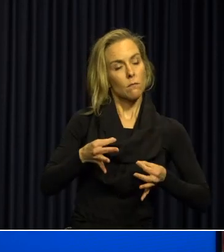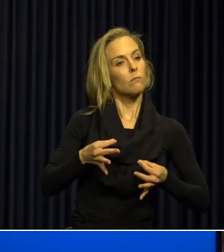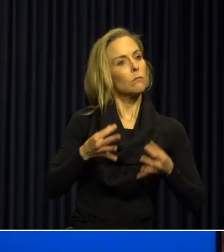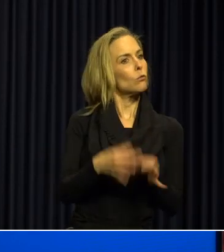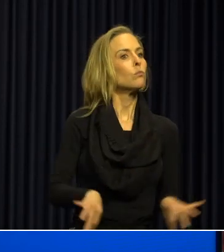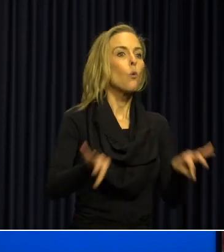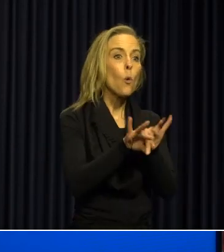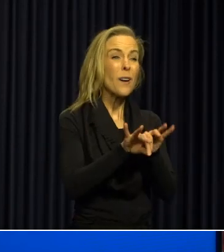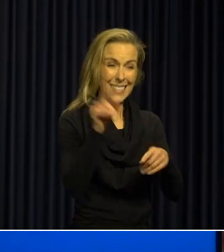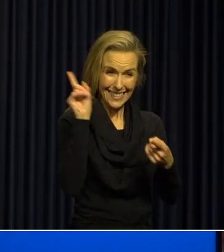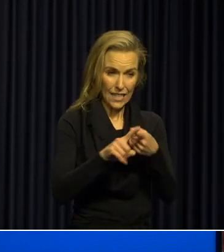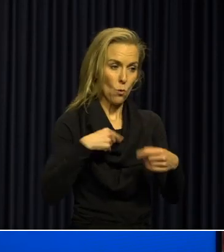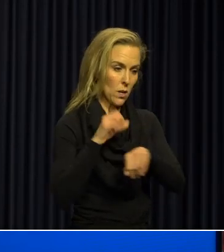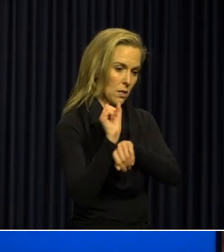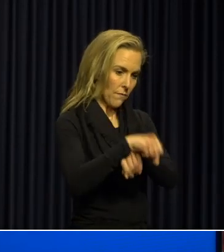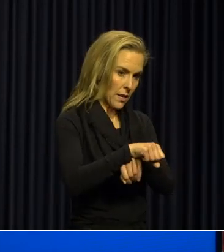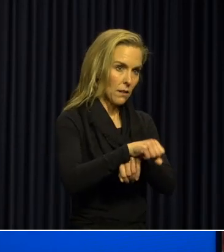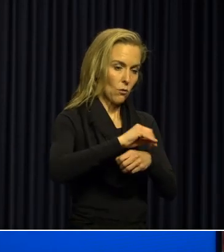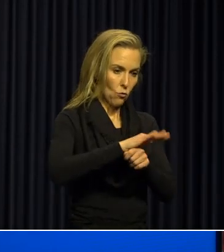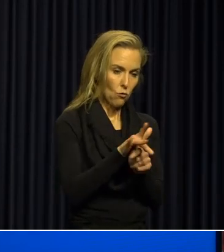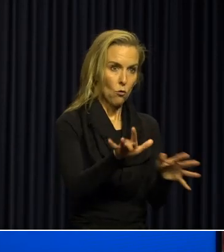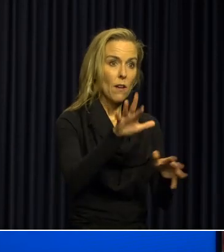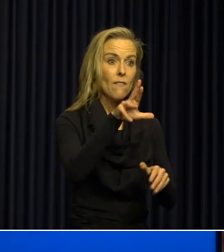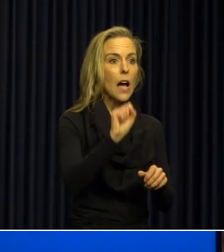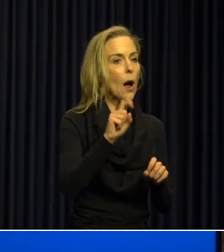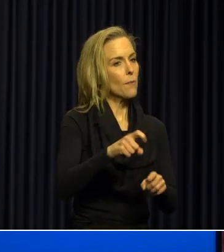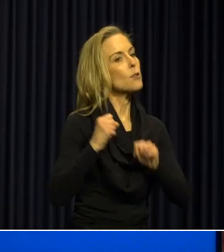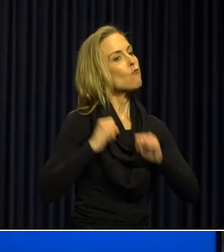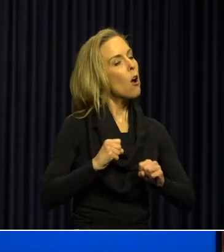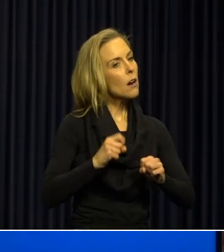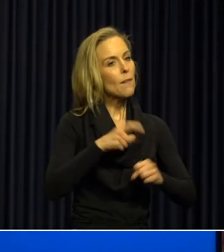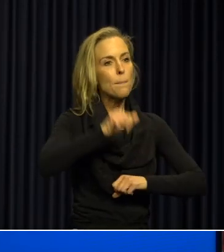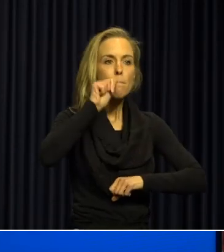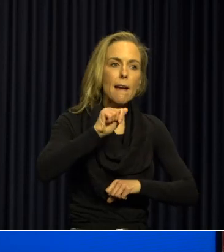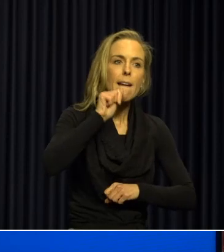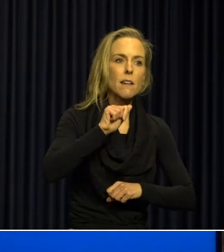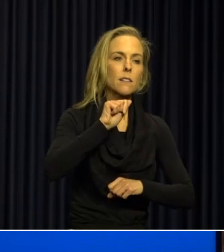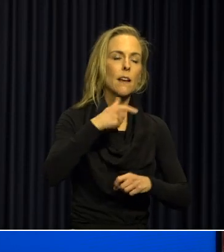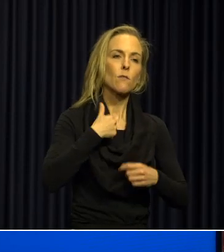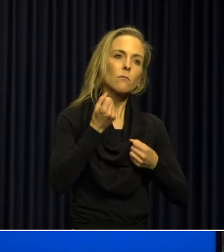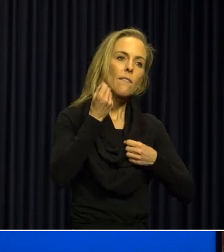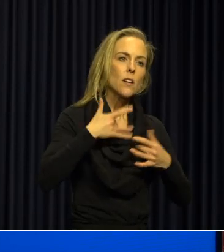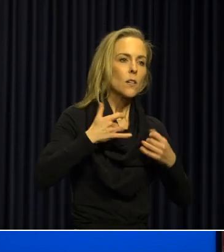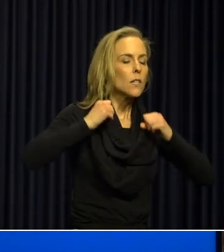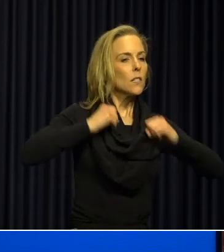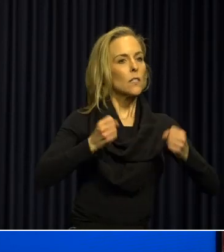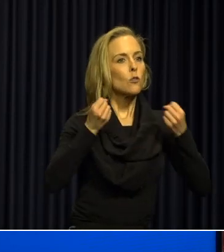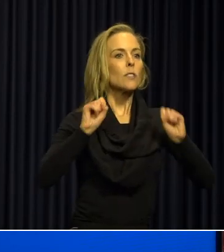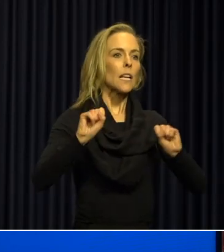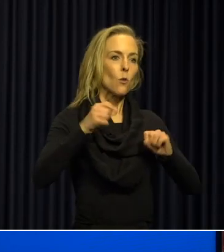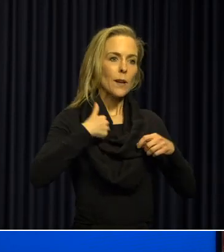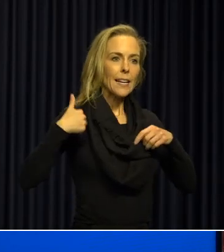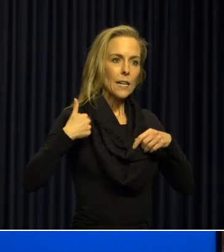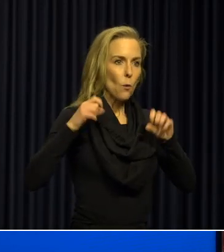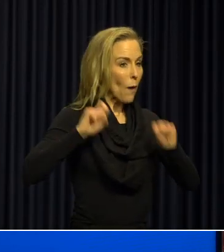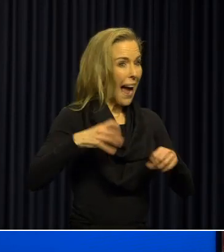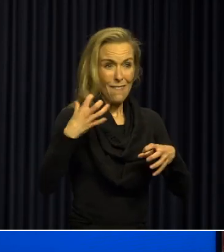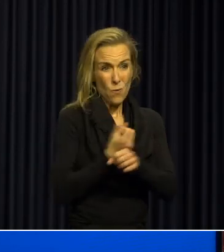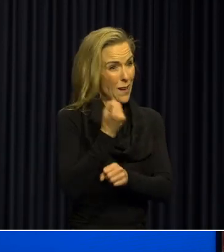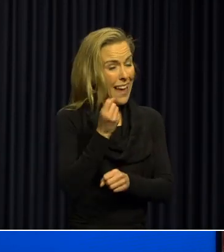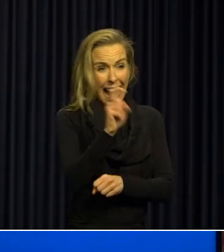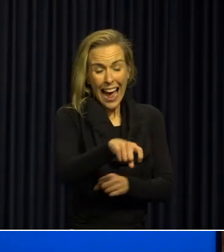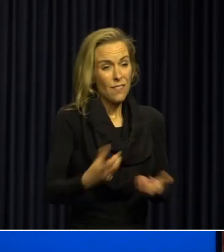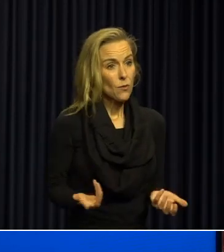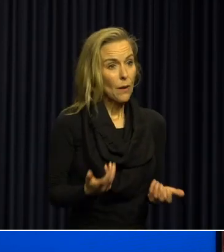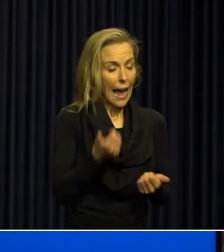this virus, we have to be strong, and we have to be patient. We have to be resilient because we must win. And